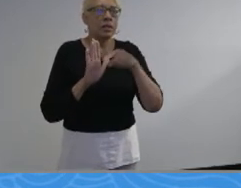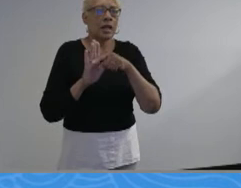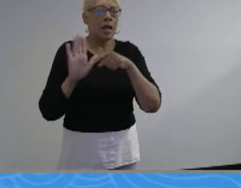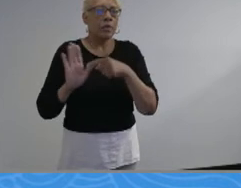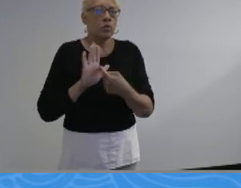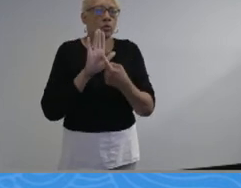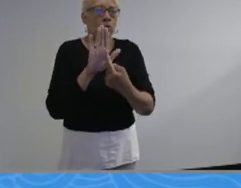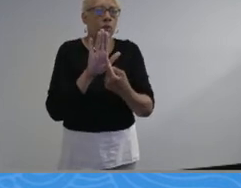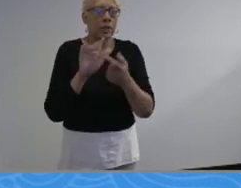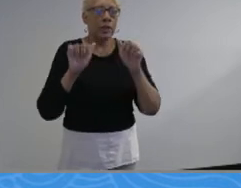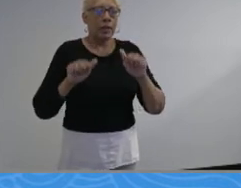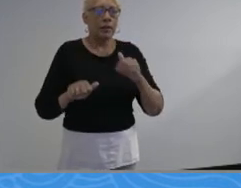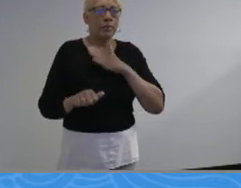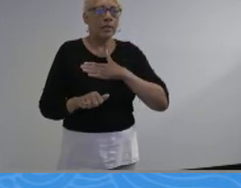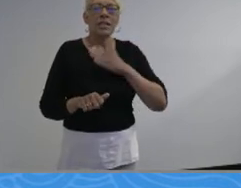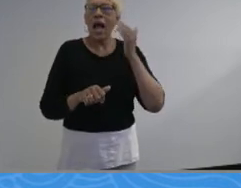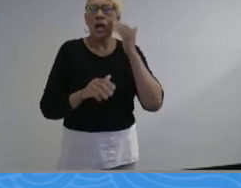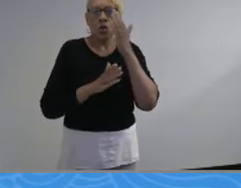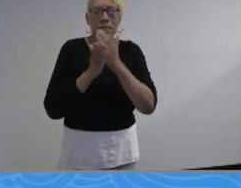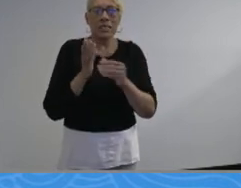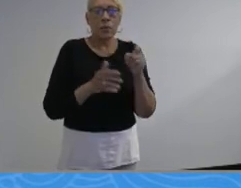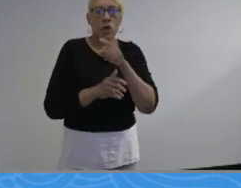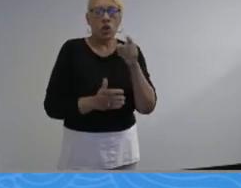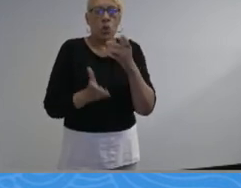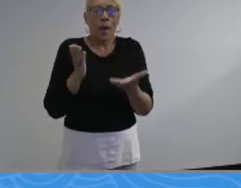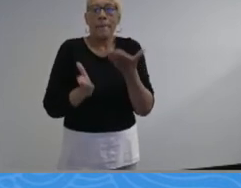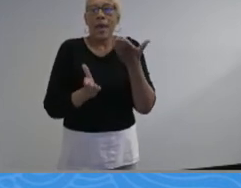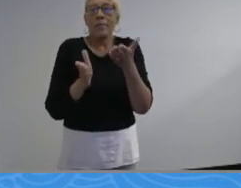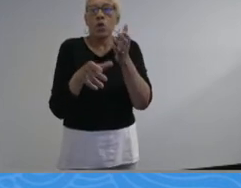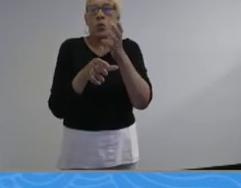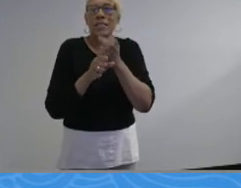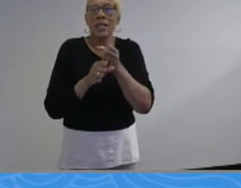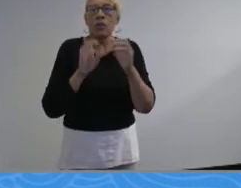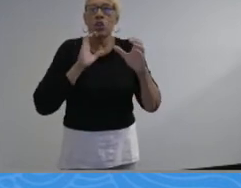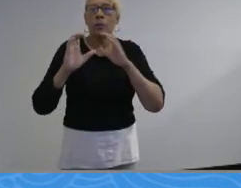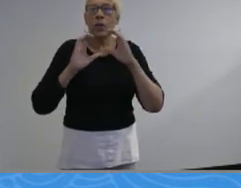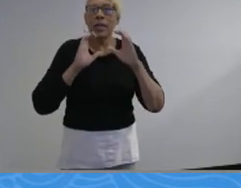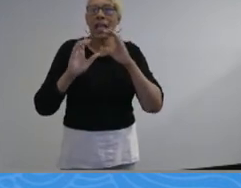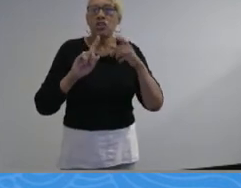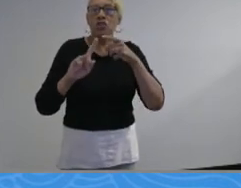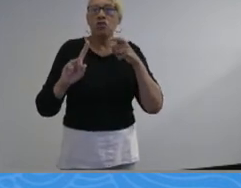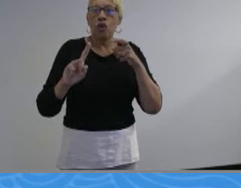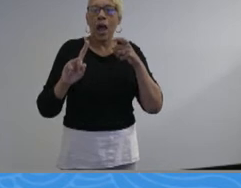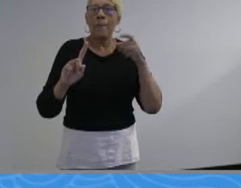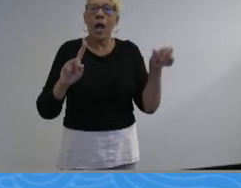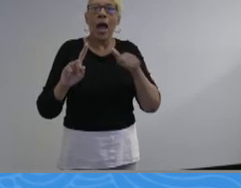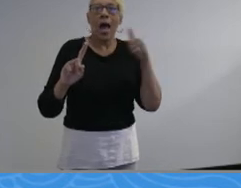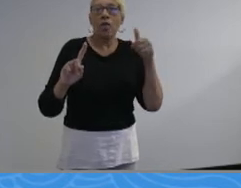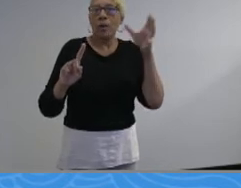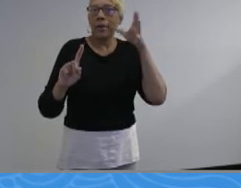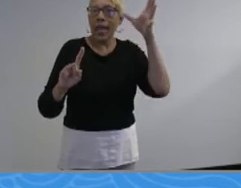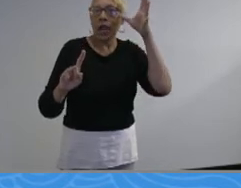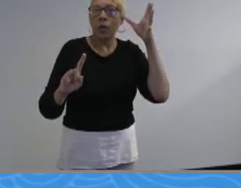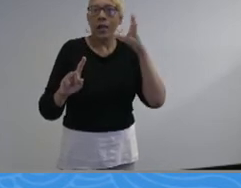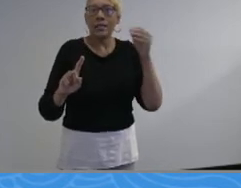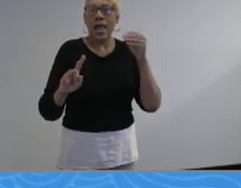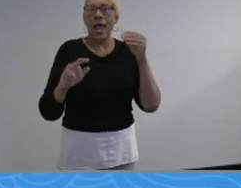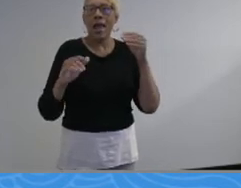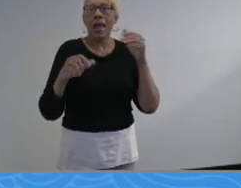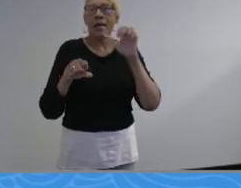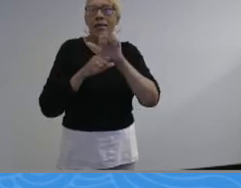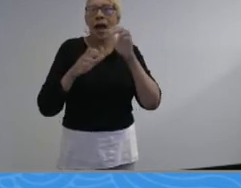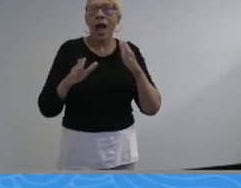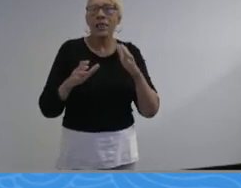And I know, and I just want to say this, some of you may be receiving communications from some other parents and colleagues saying